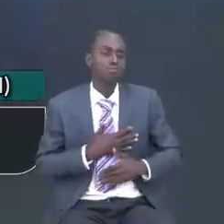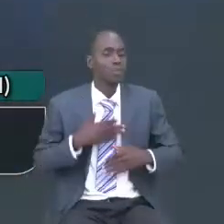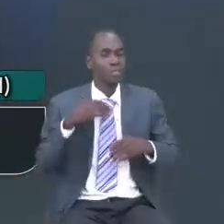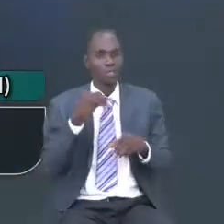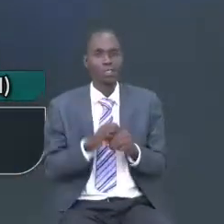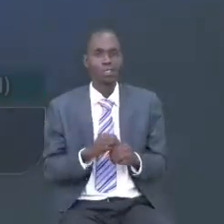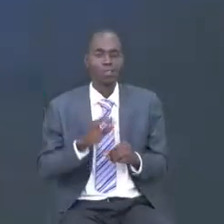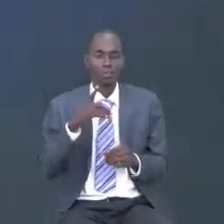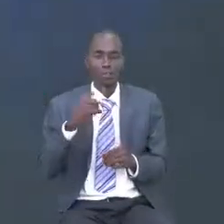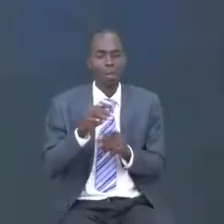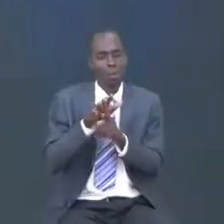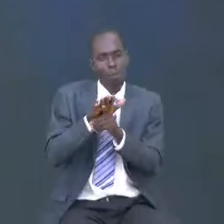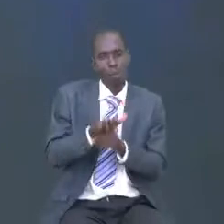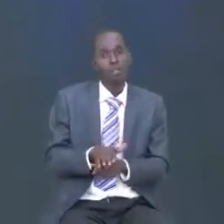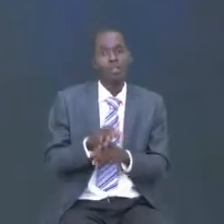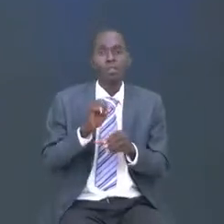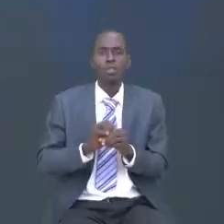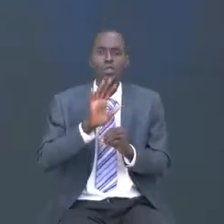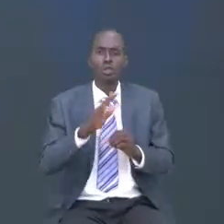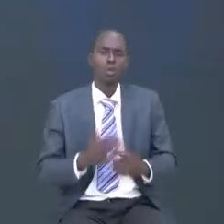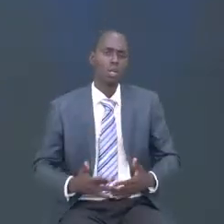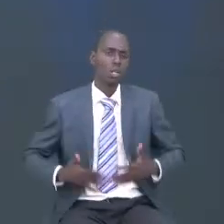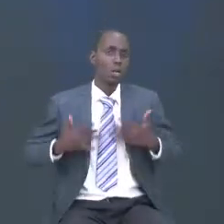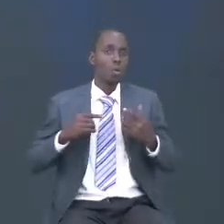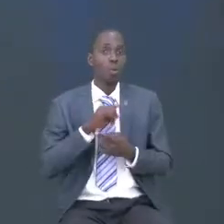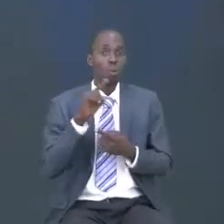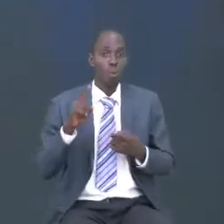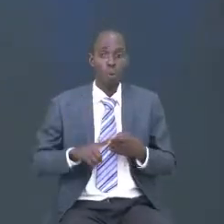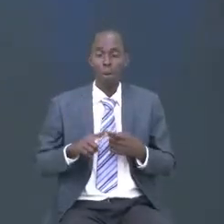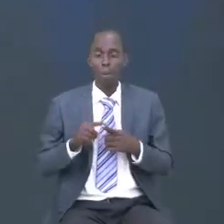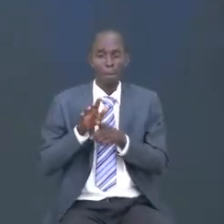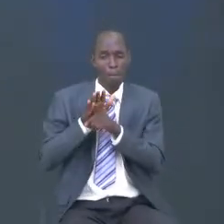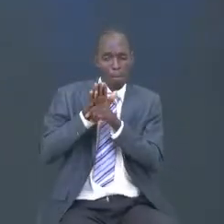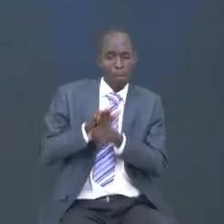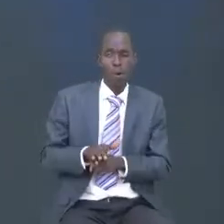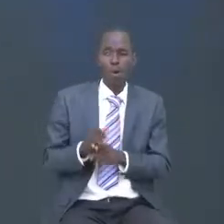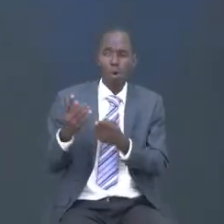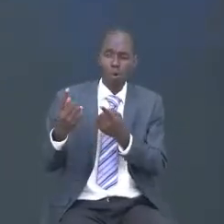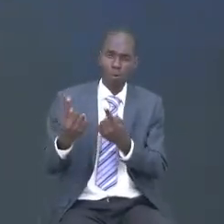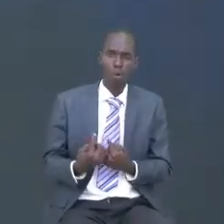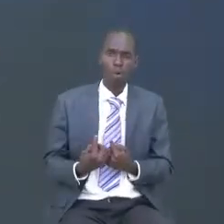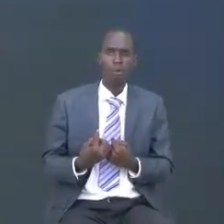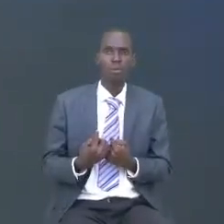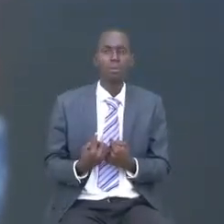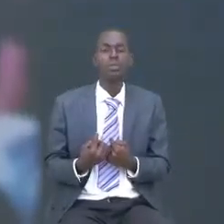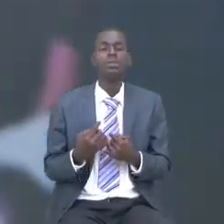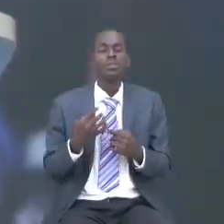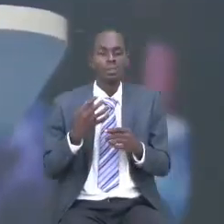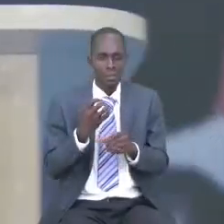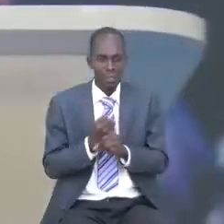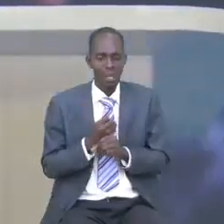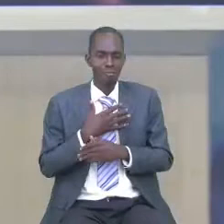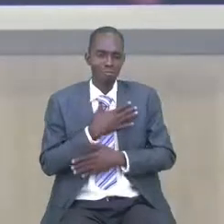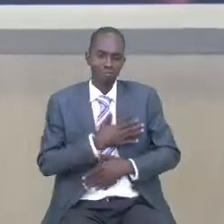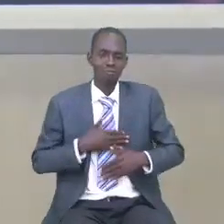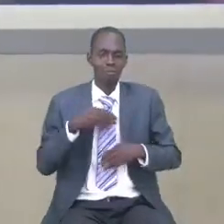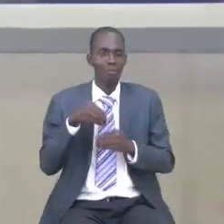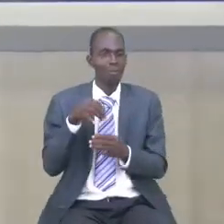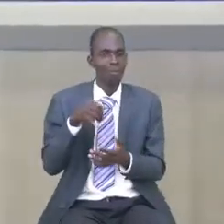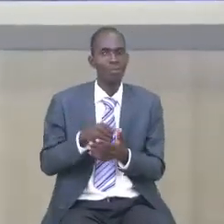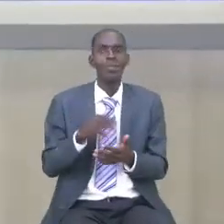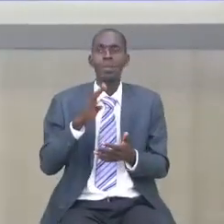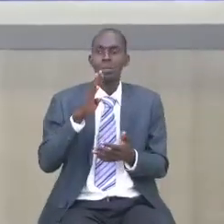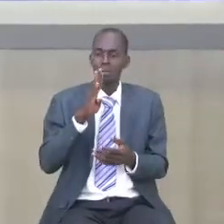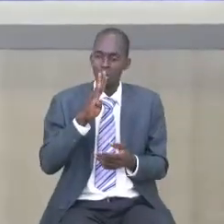your life, when pressures come, great problem, take pleasure in that, befriend